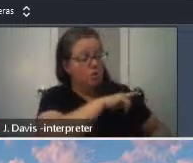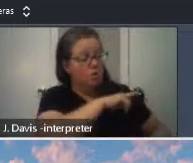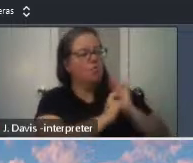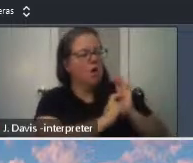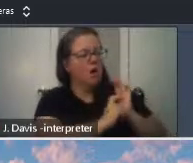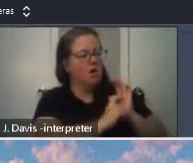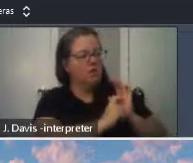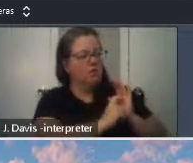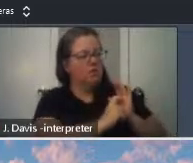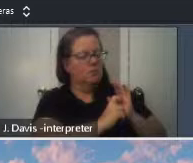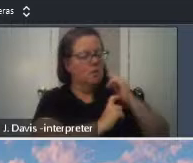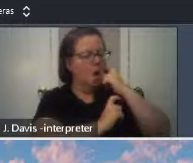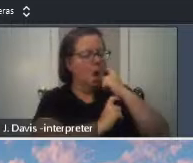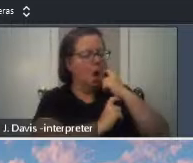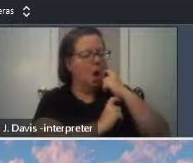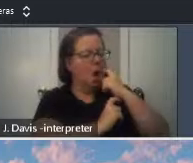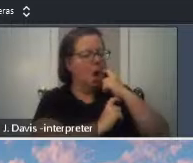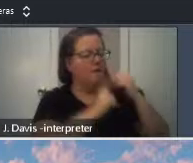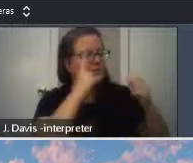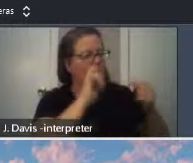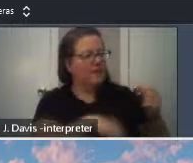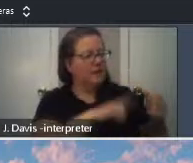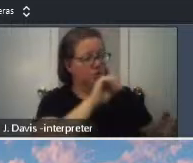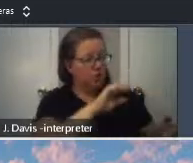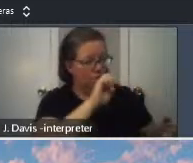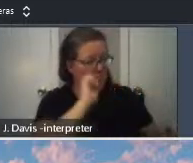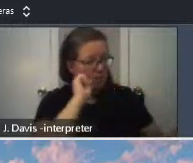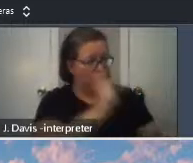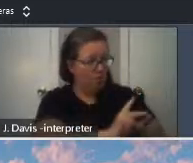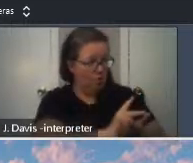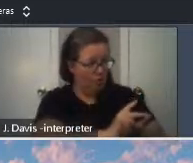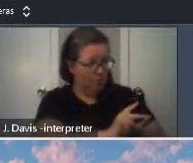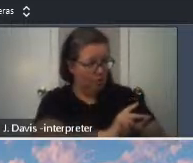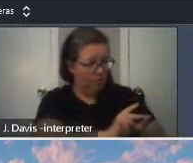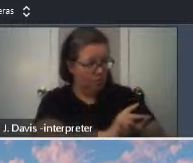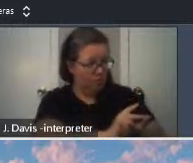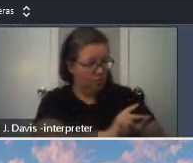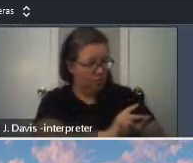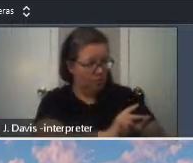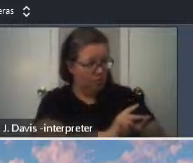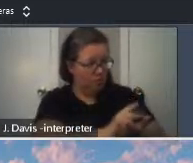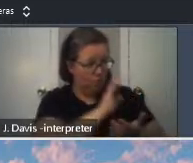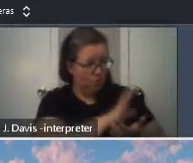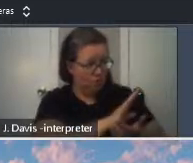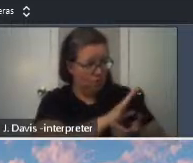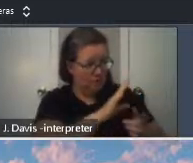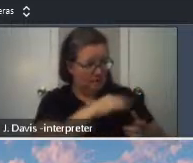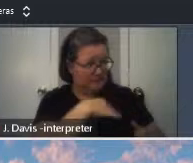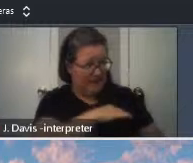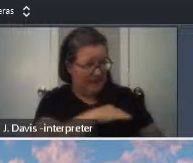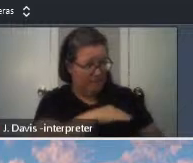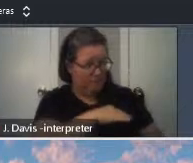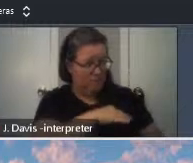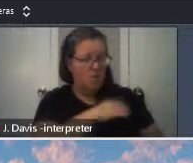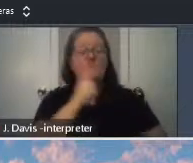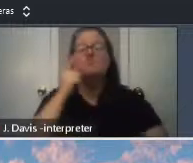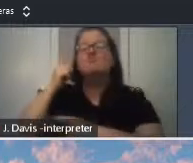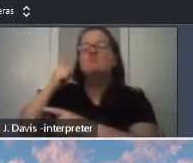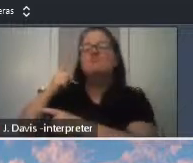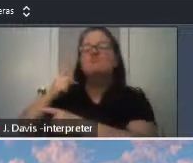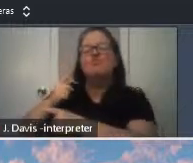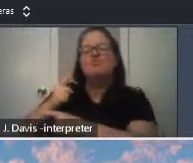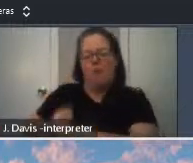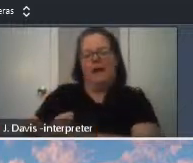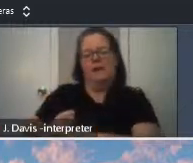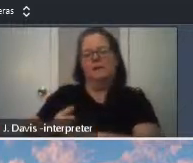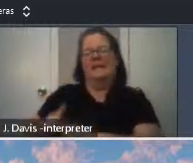in order for this, zoning to be approved, according to your staff. That's true, but we